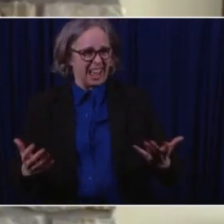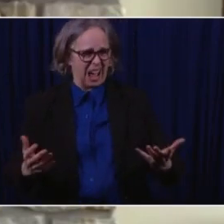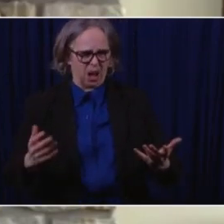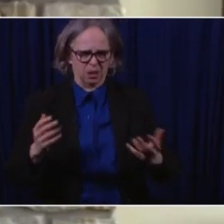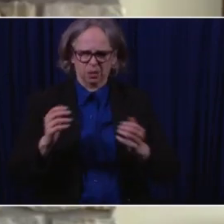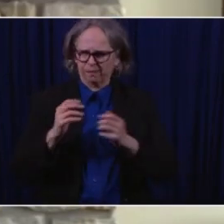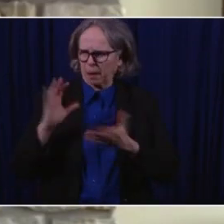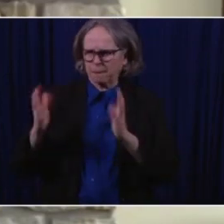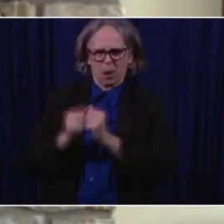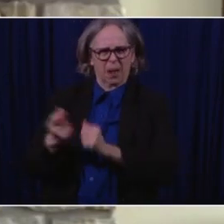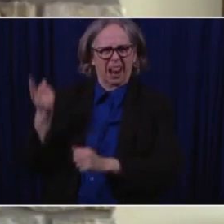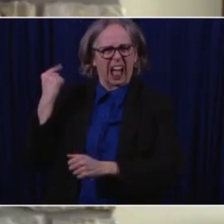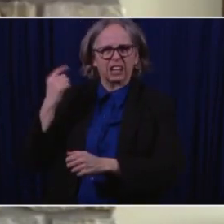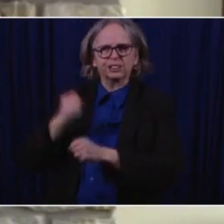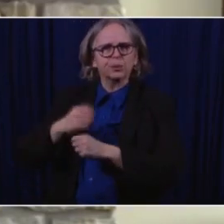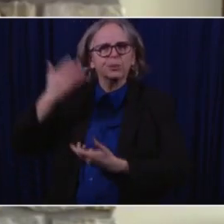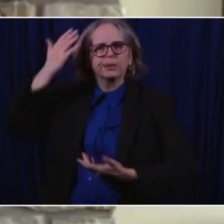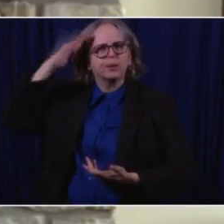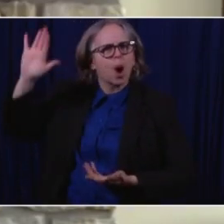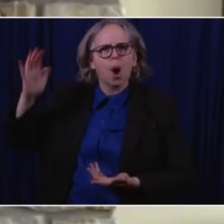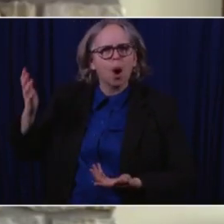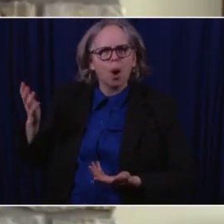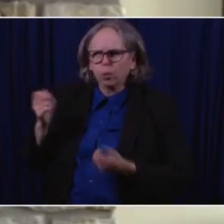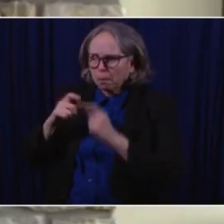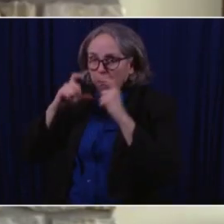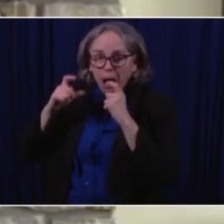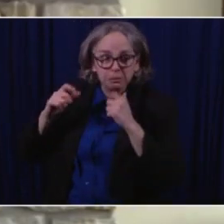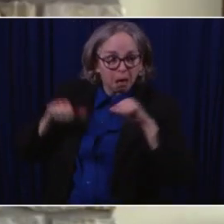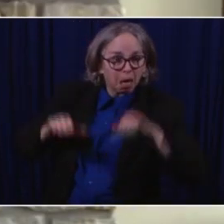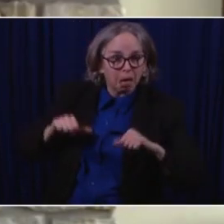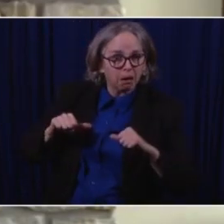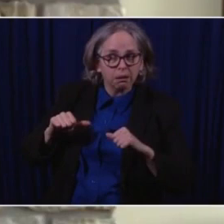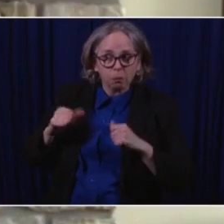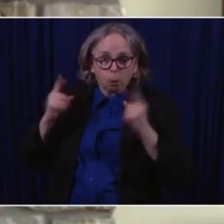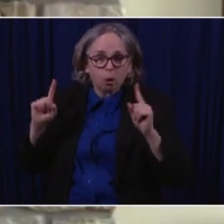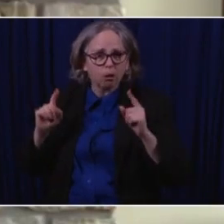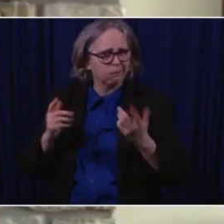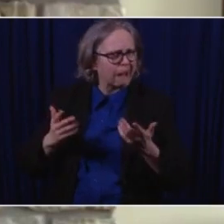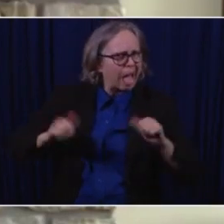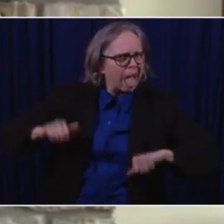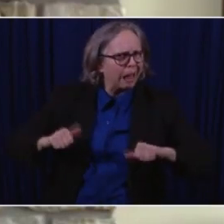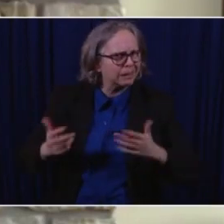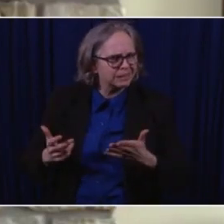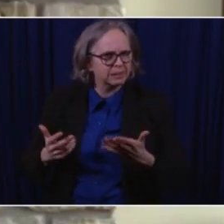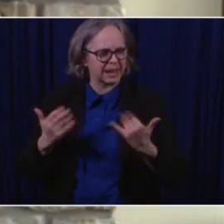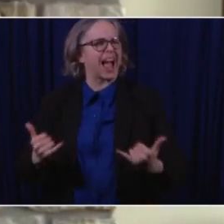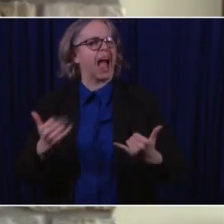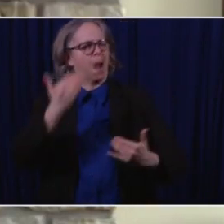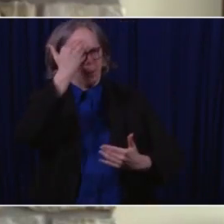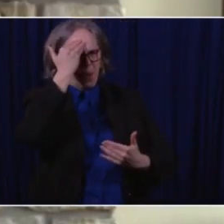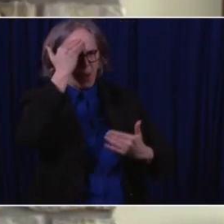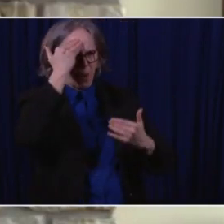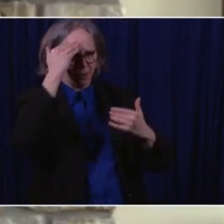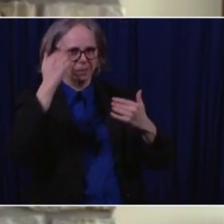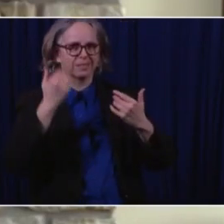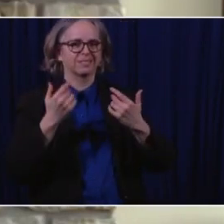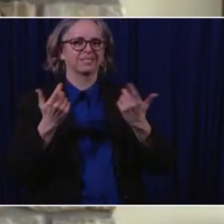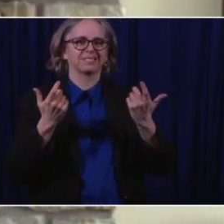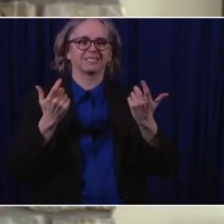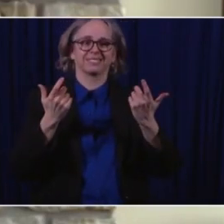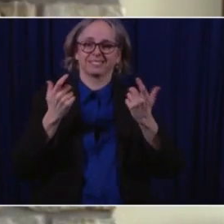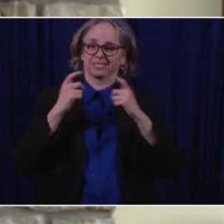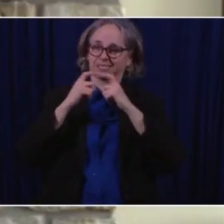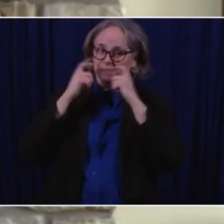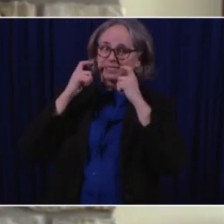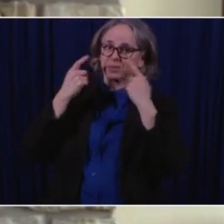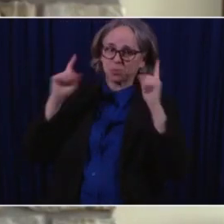in the spring. We now know how powerful they are. We've seen it at school, phenomenally successful, what teachers have done and students